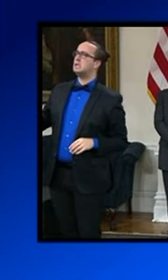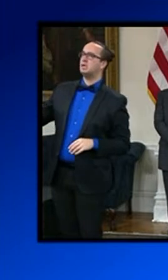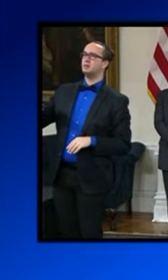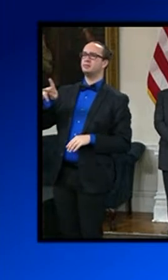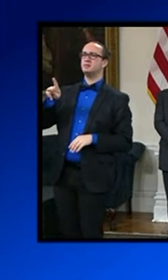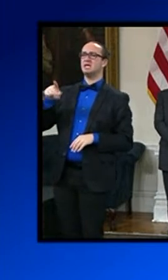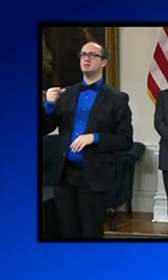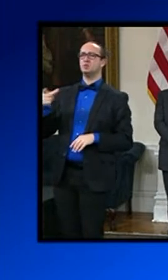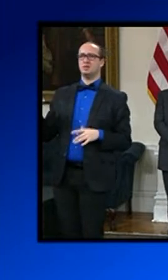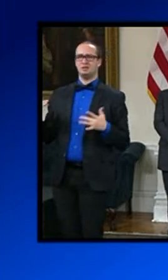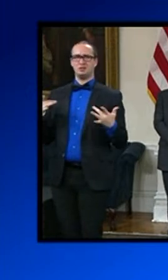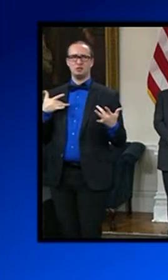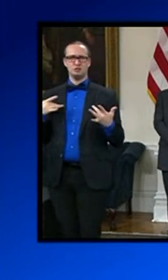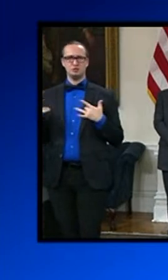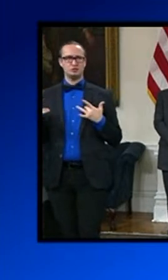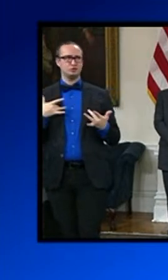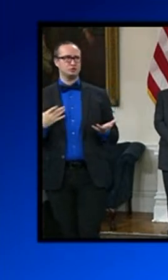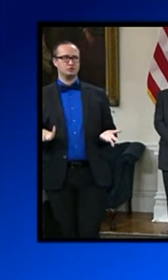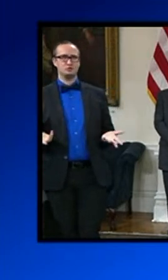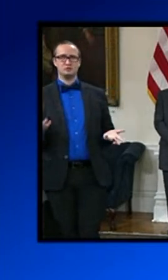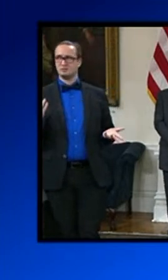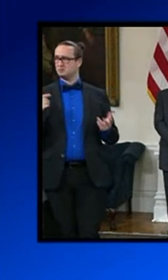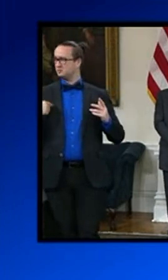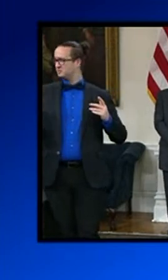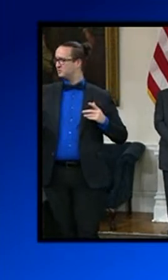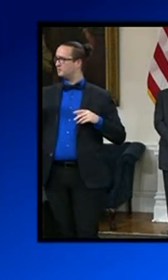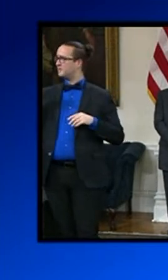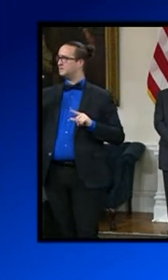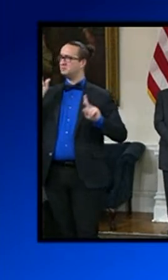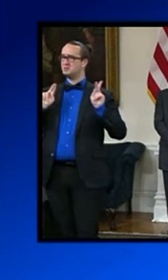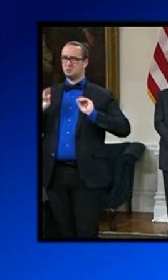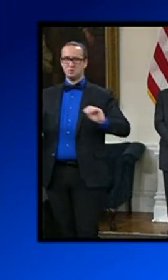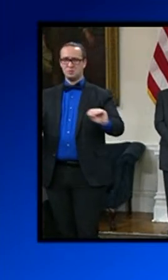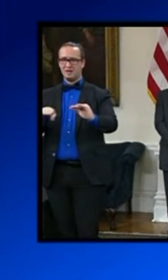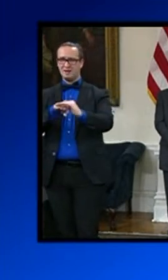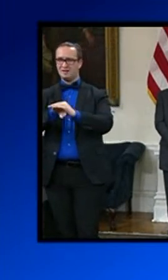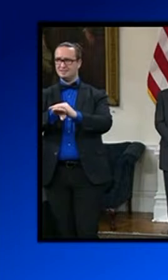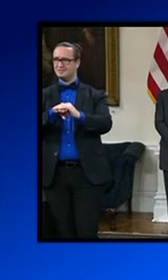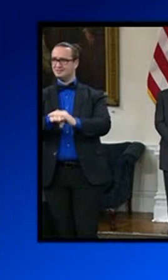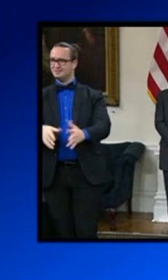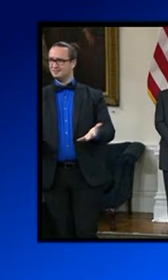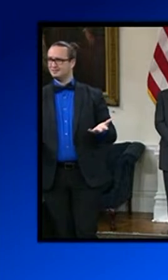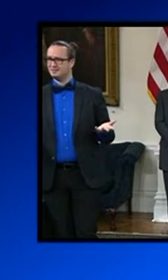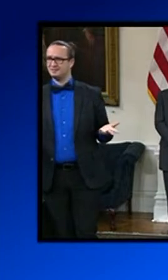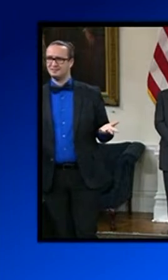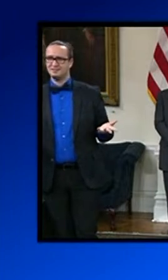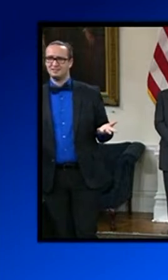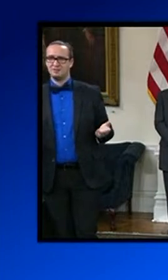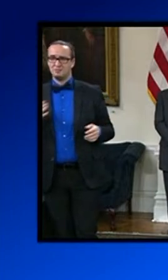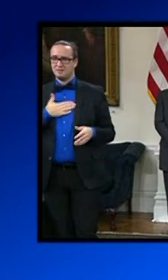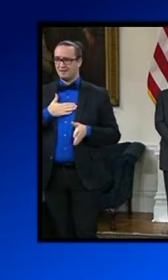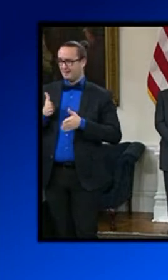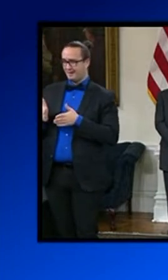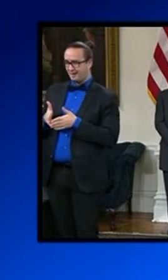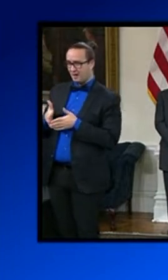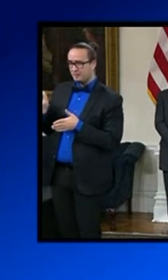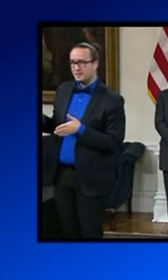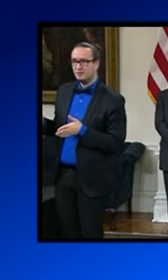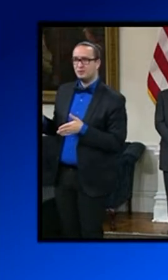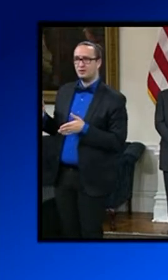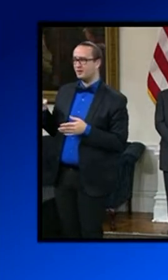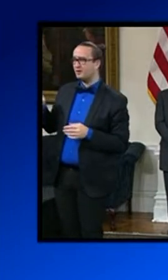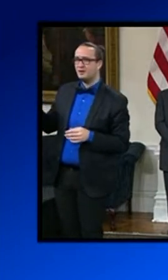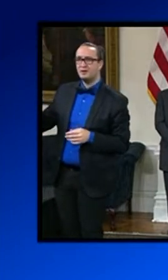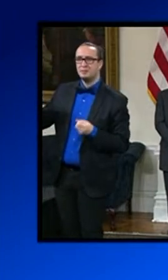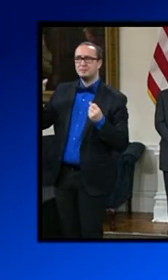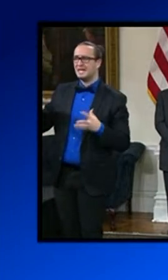vaccine. She remarked about how her neighbors and the tremendous loss of life in the state and the surrounding jurisdictions